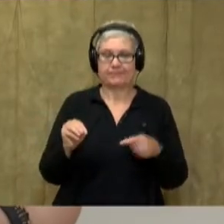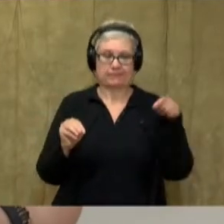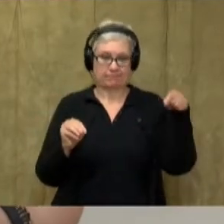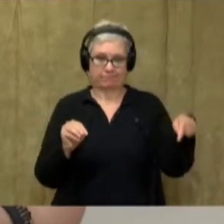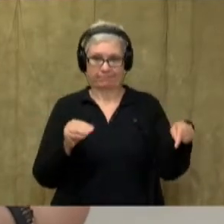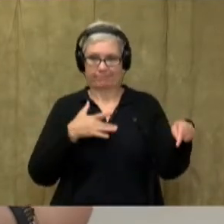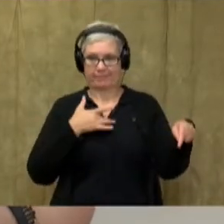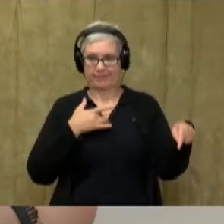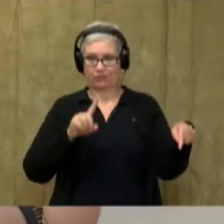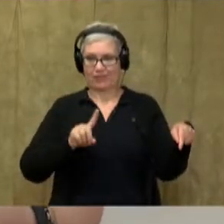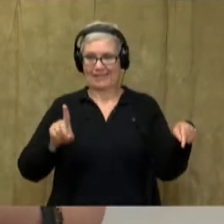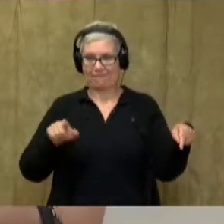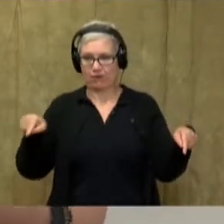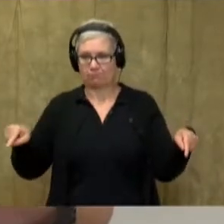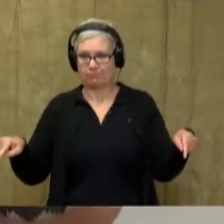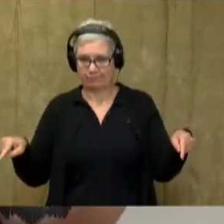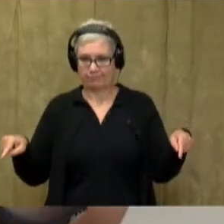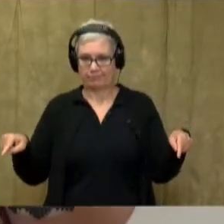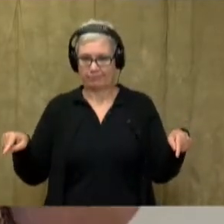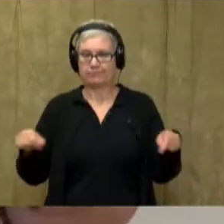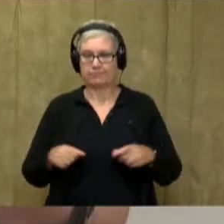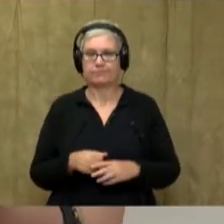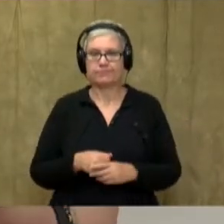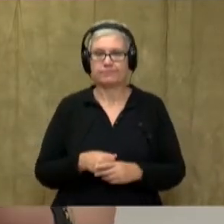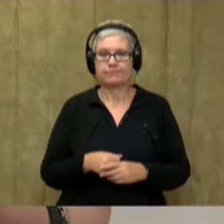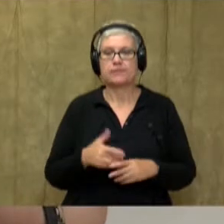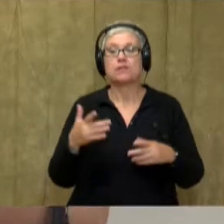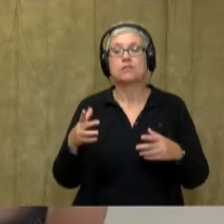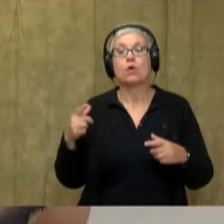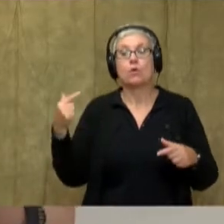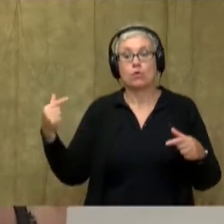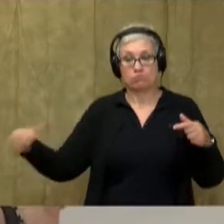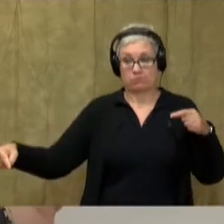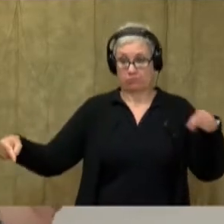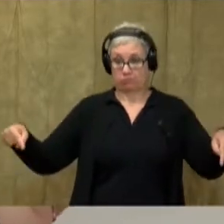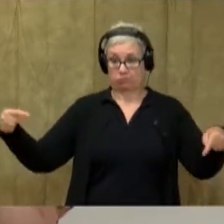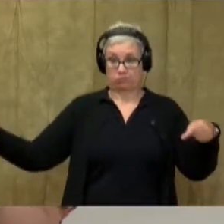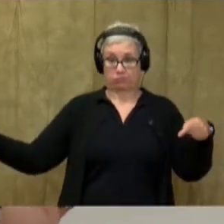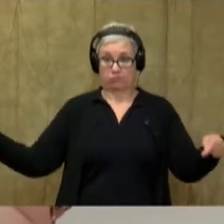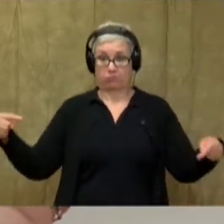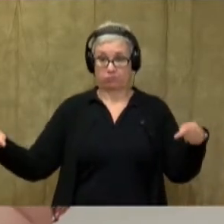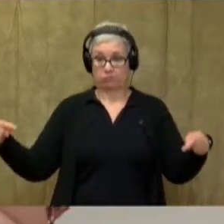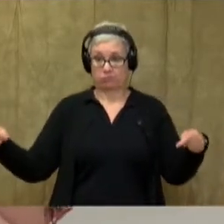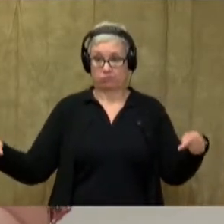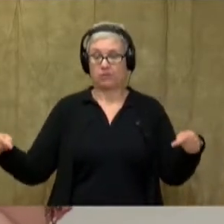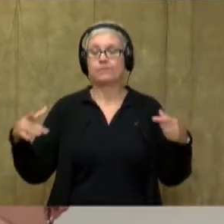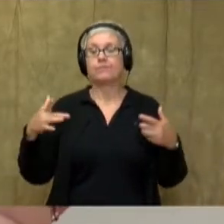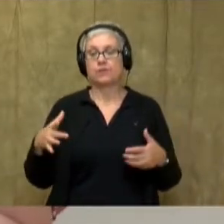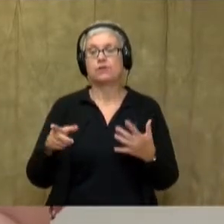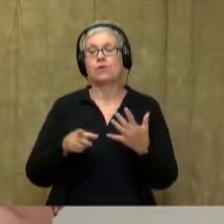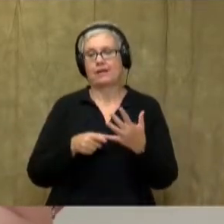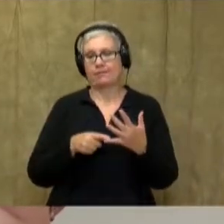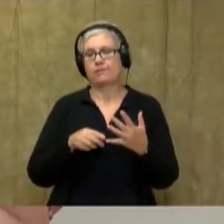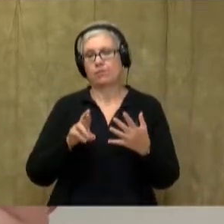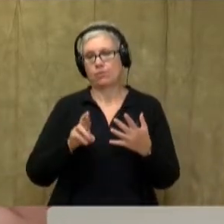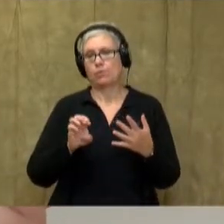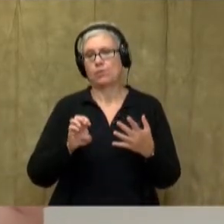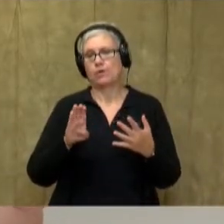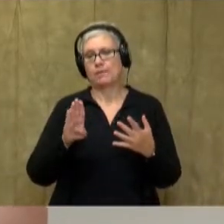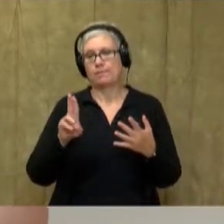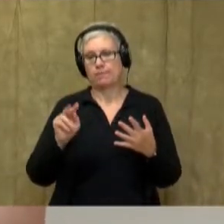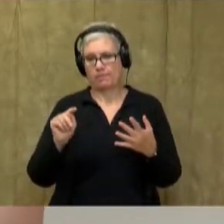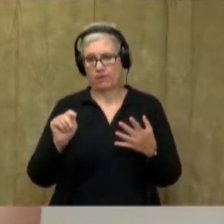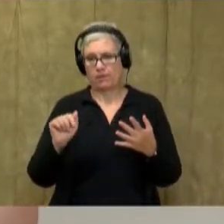feels. So in order to actually have an argument, you have to have a rebuttal which